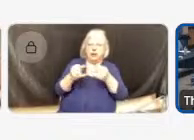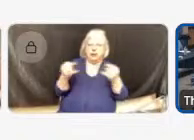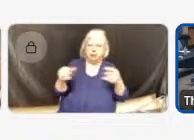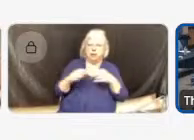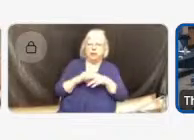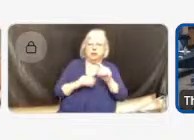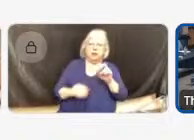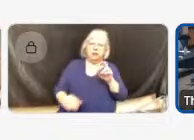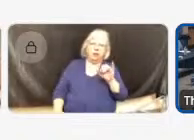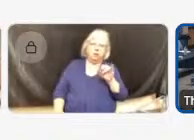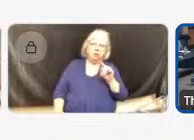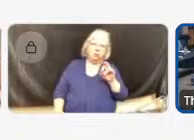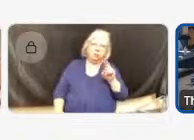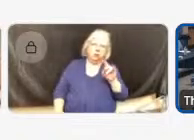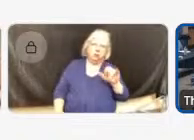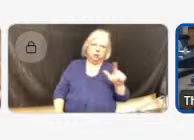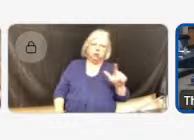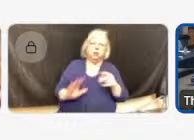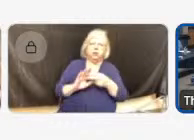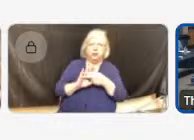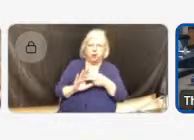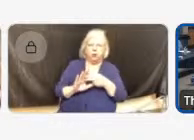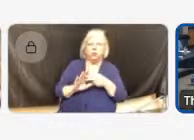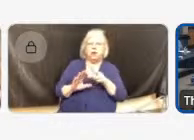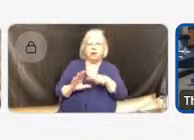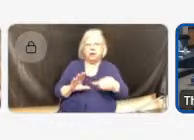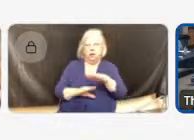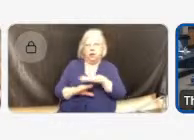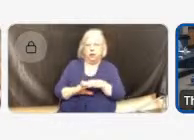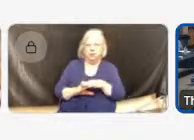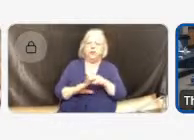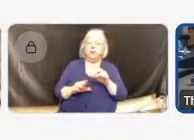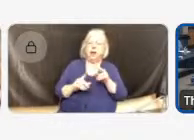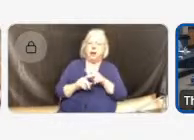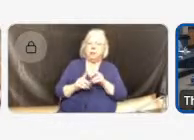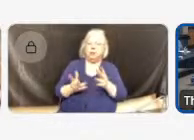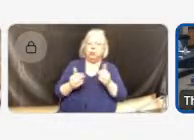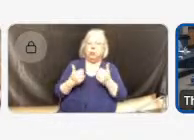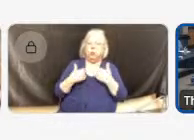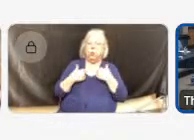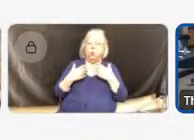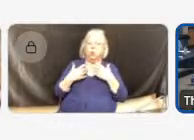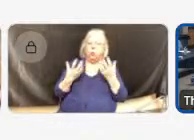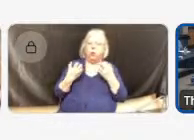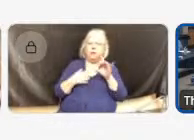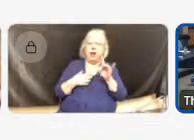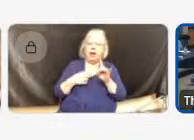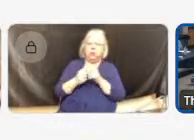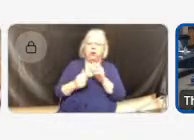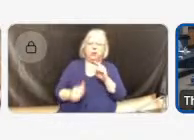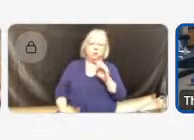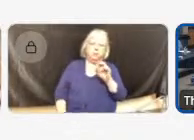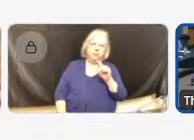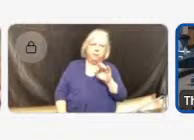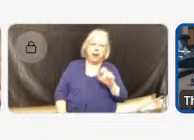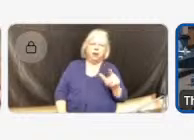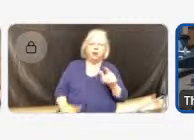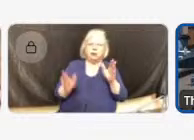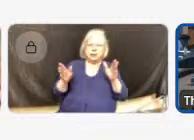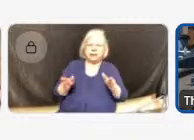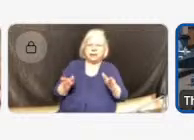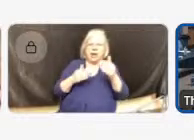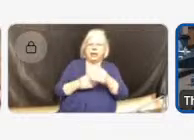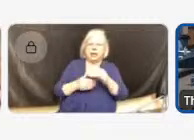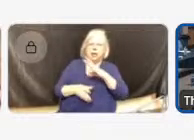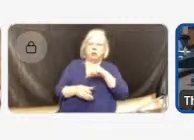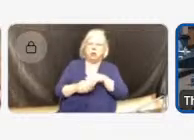zoning jurisdiction. The applicant proposes to construct 8 structures with metal siding on this property, which will include a